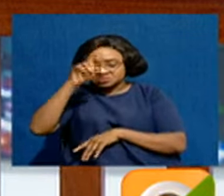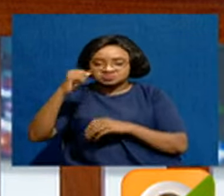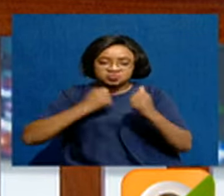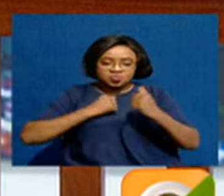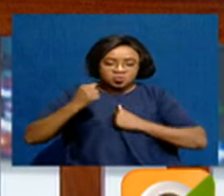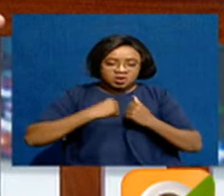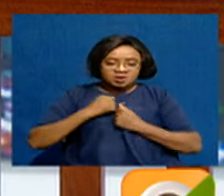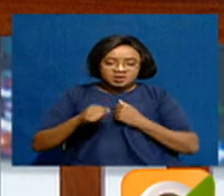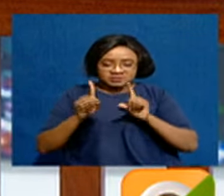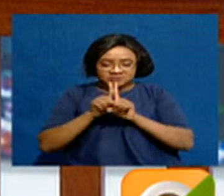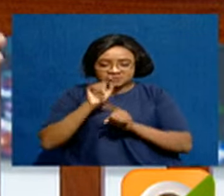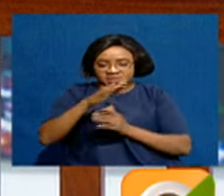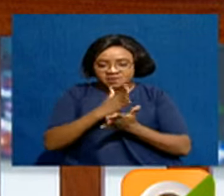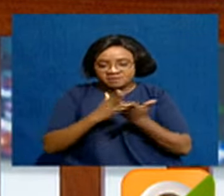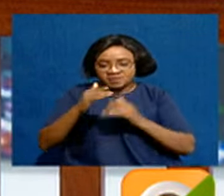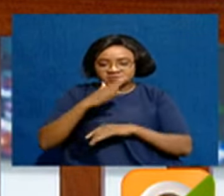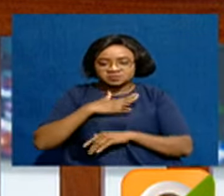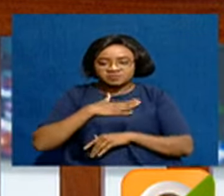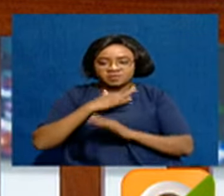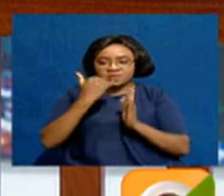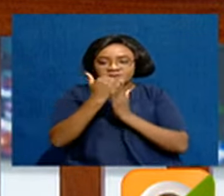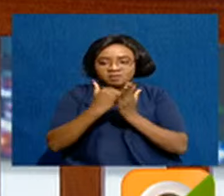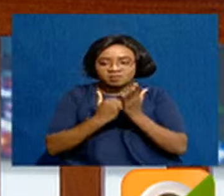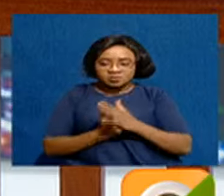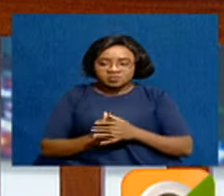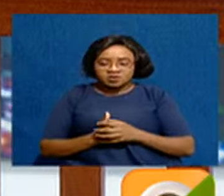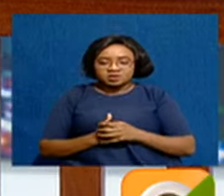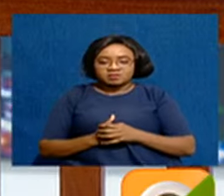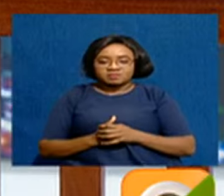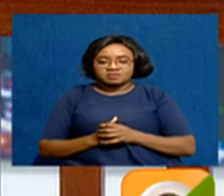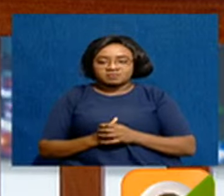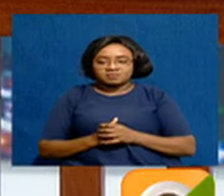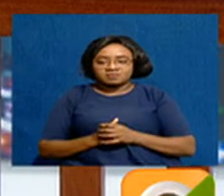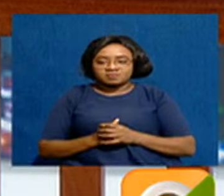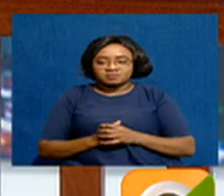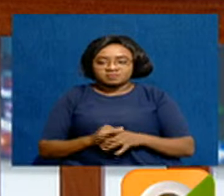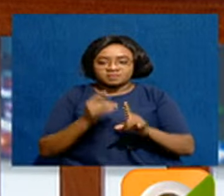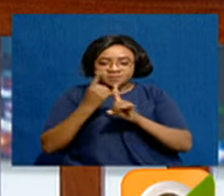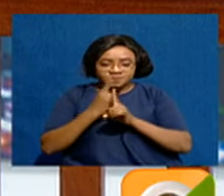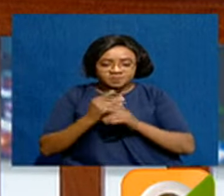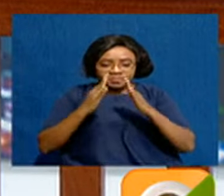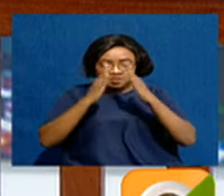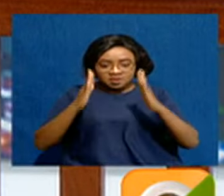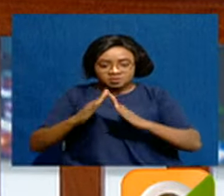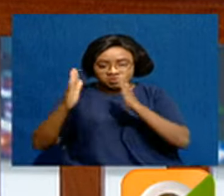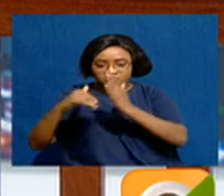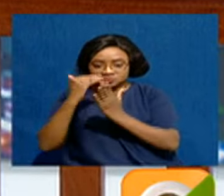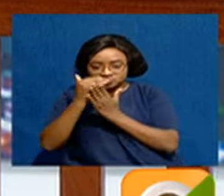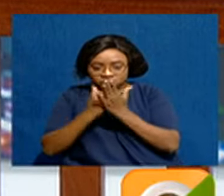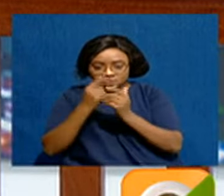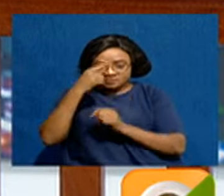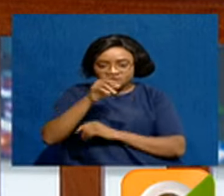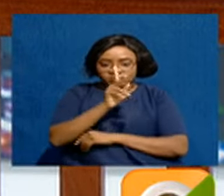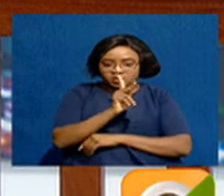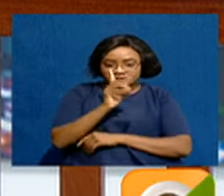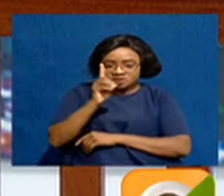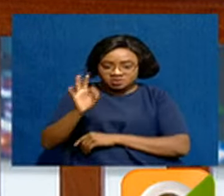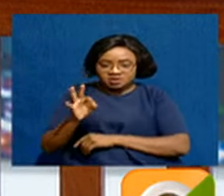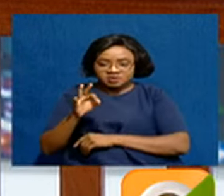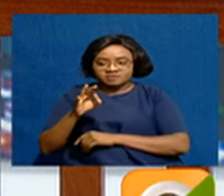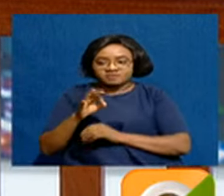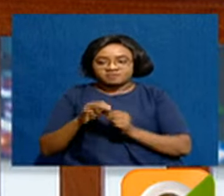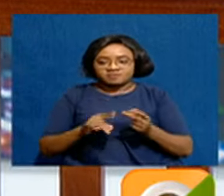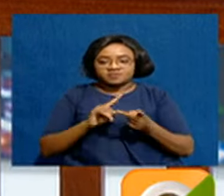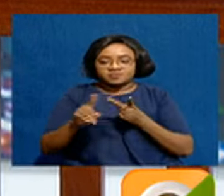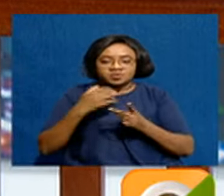program, is part of the program, as I told you earlier. We have a robust housing program for Kenya Defense Forces, rank and file. We have a